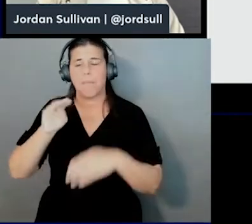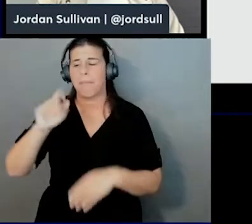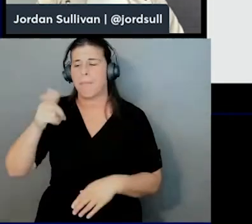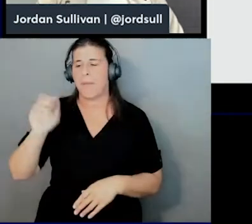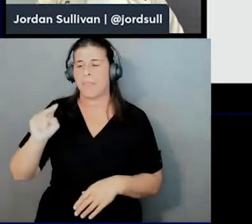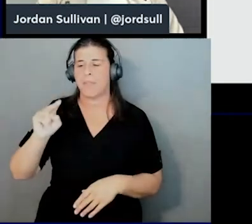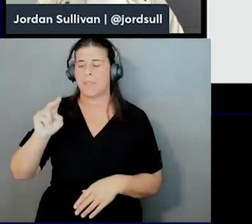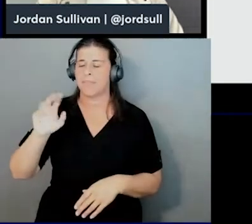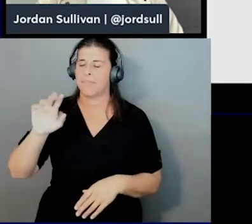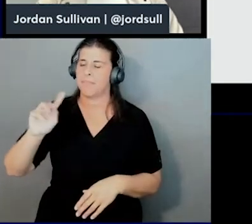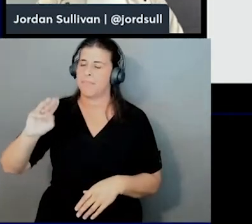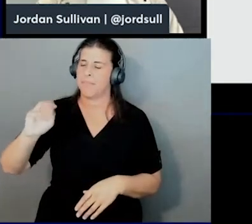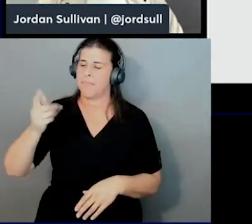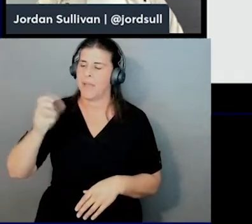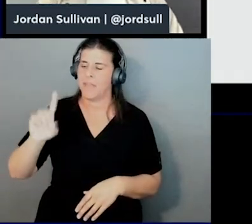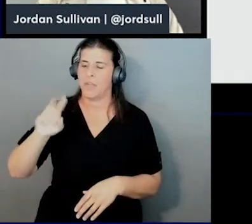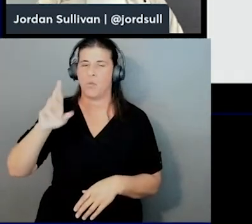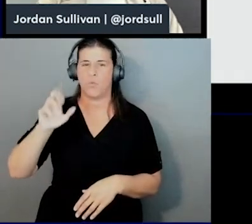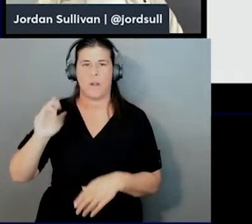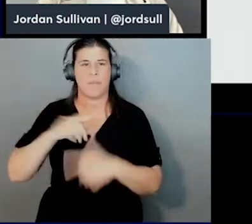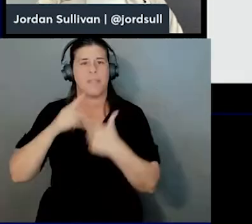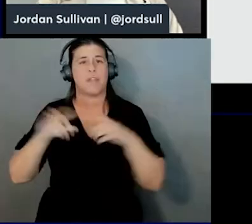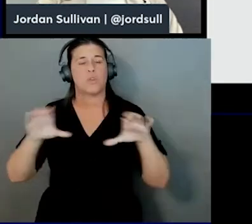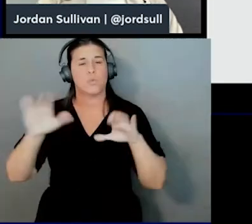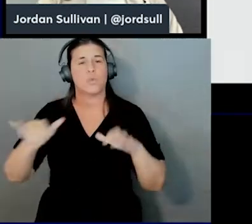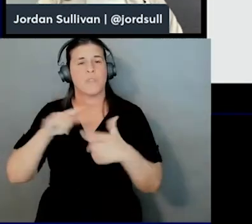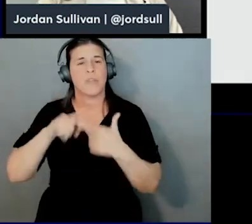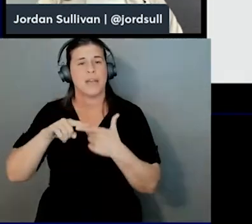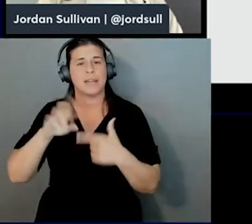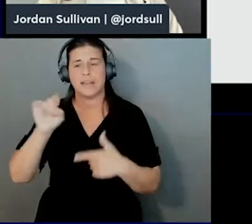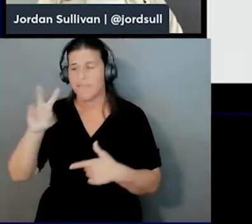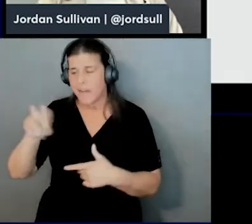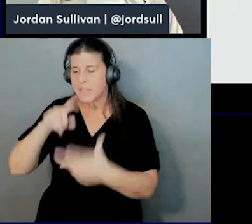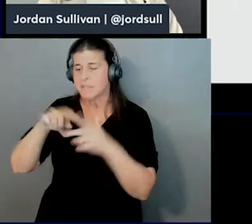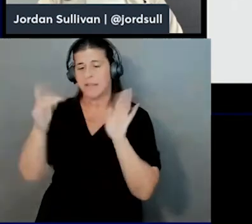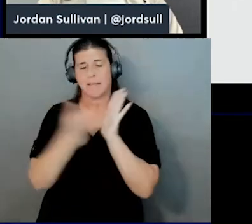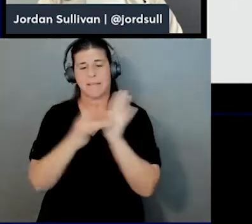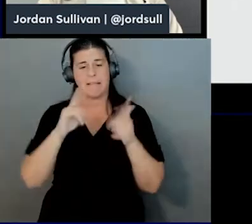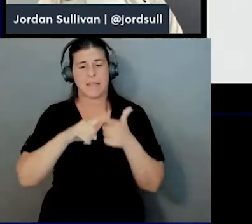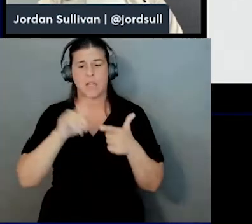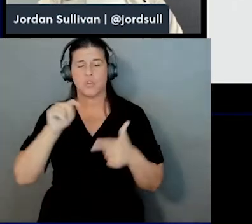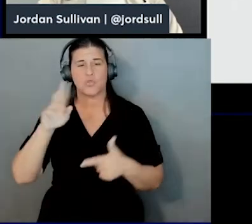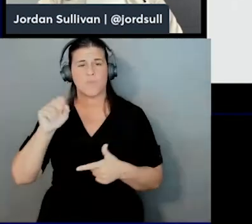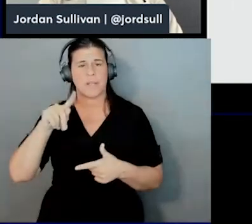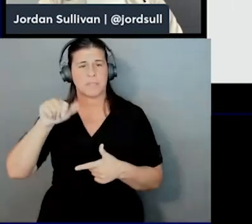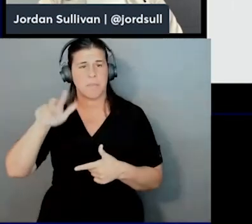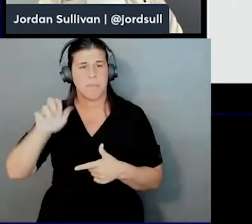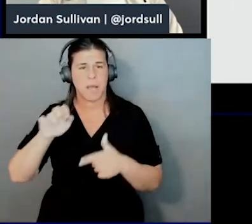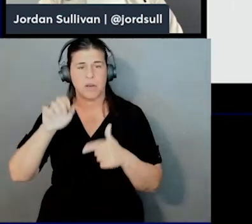device, you execute method run, you pass the transpiled circuit, and